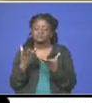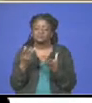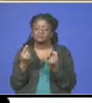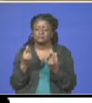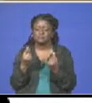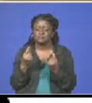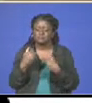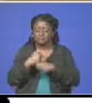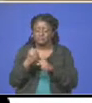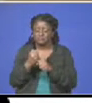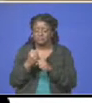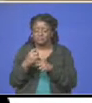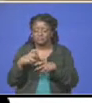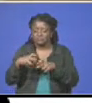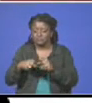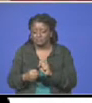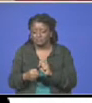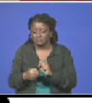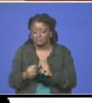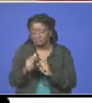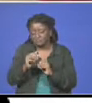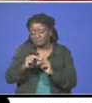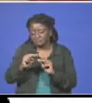they go through a bit less.